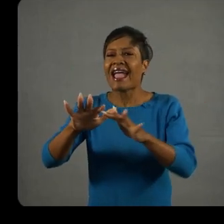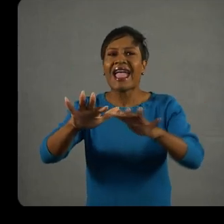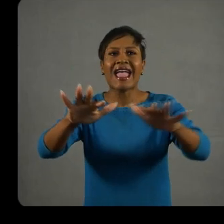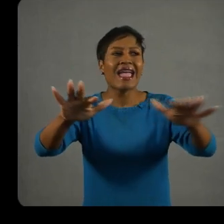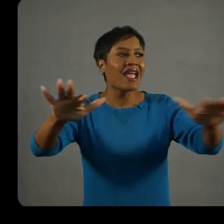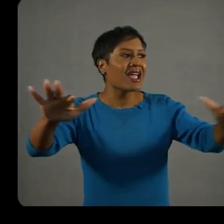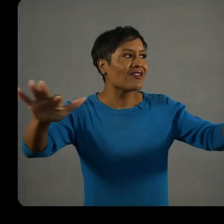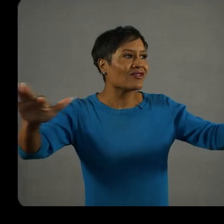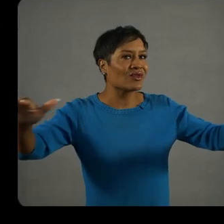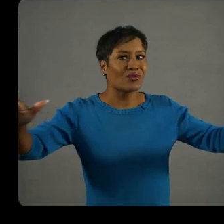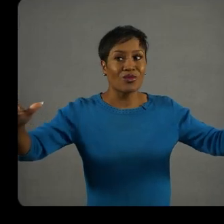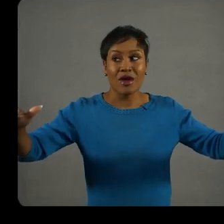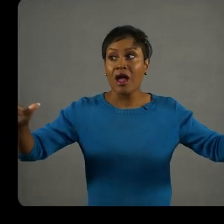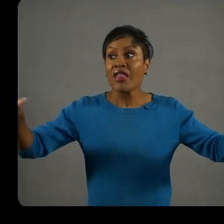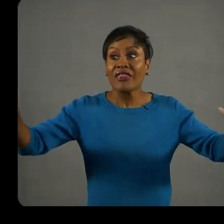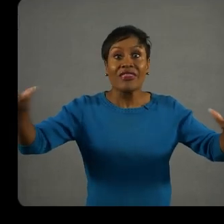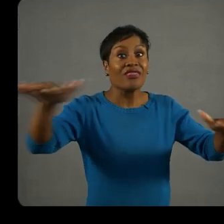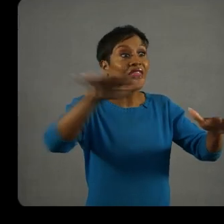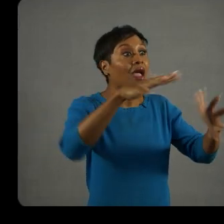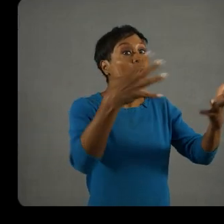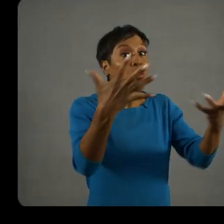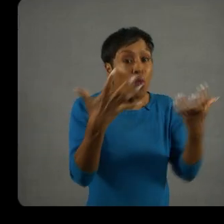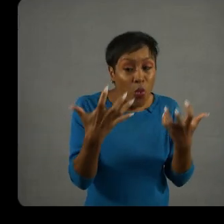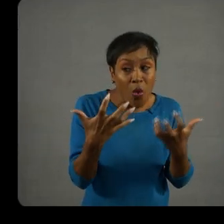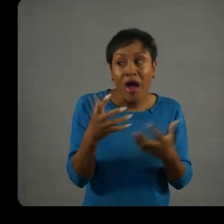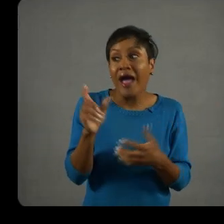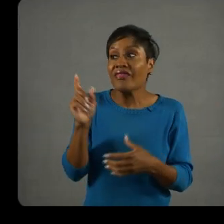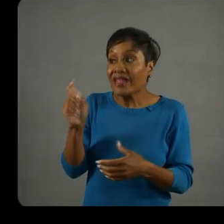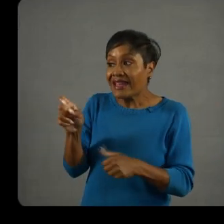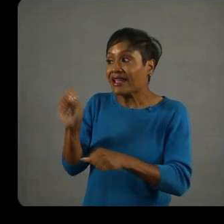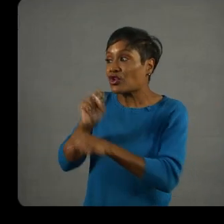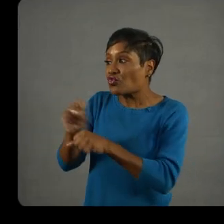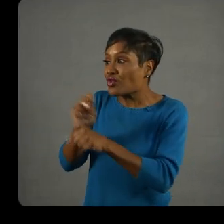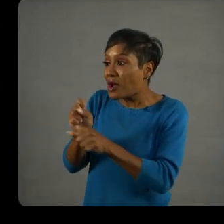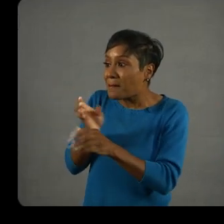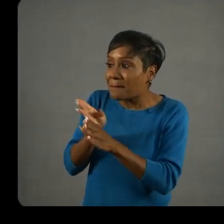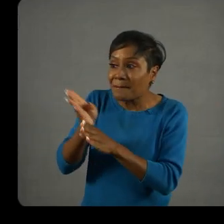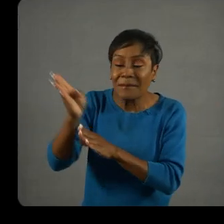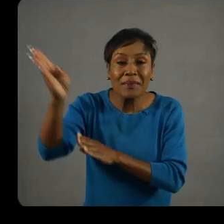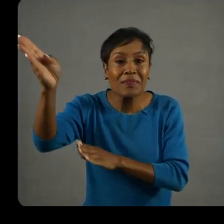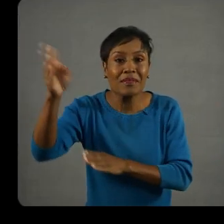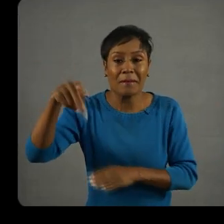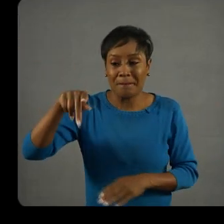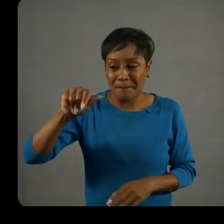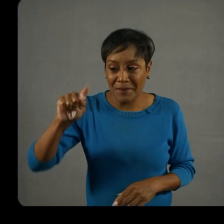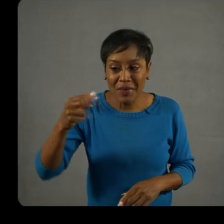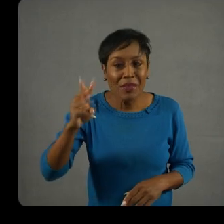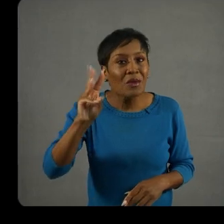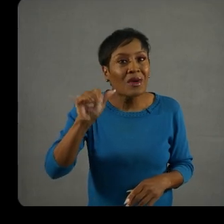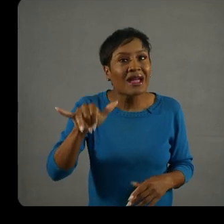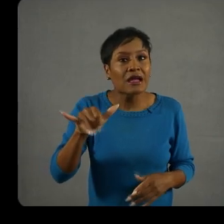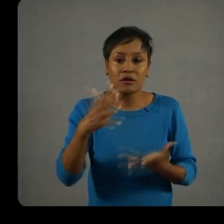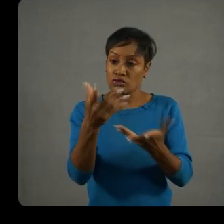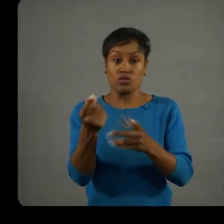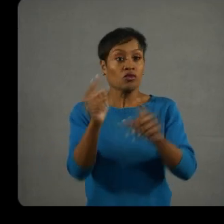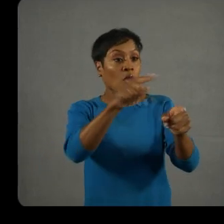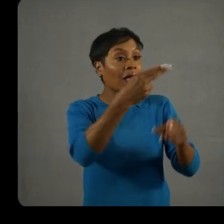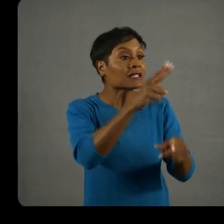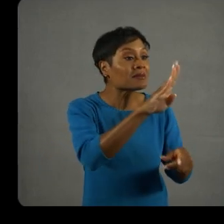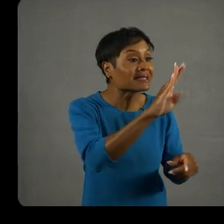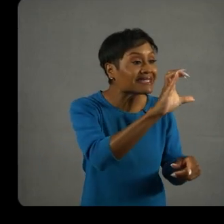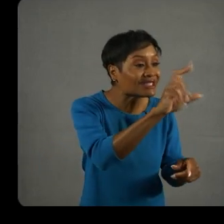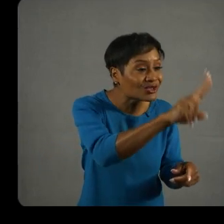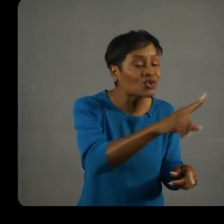everywhere, and they want and need career pathways, right? So you are going to HBCUs, you're going